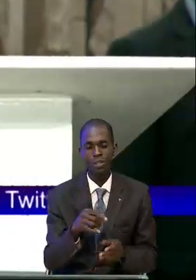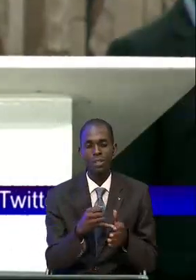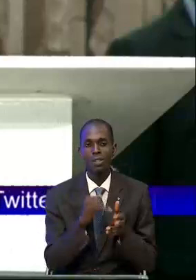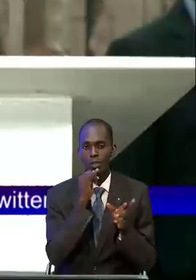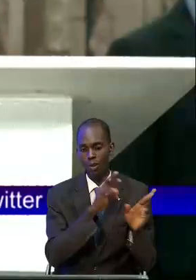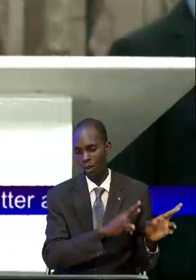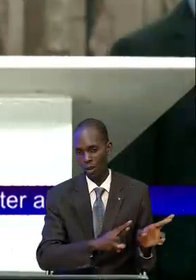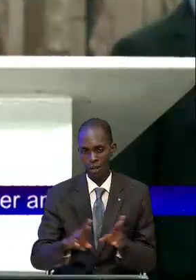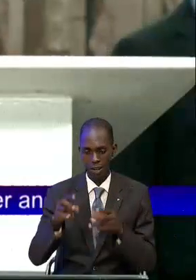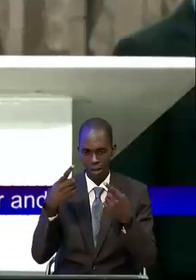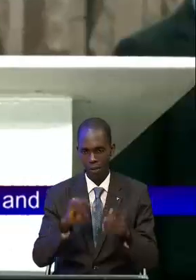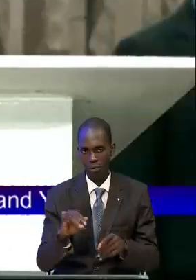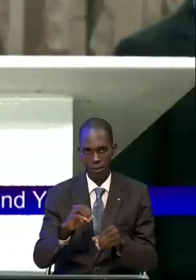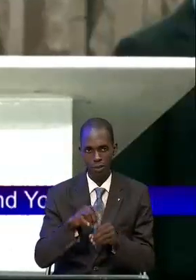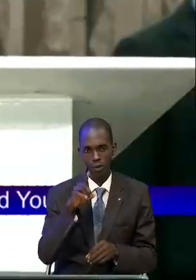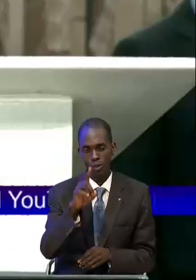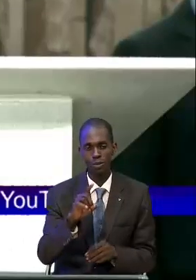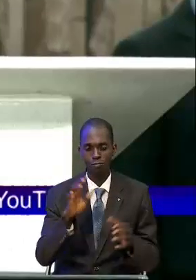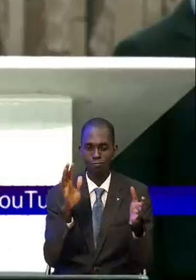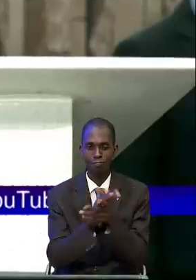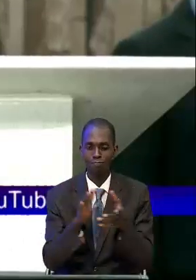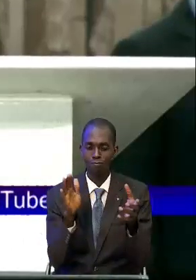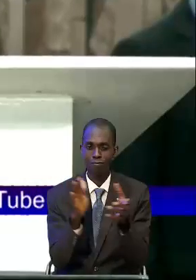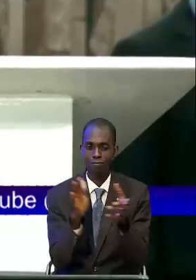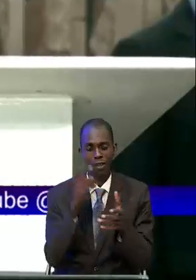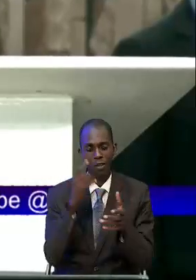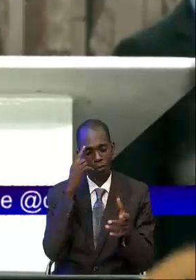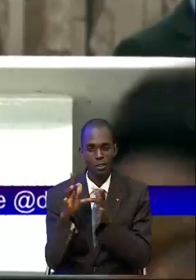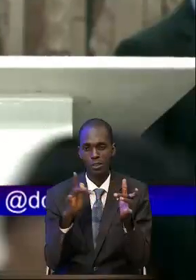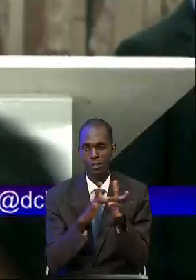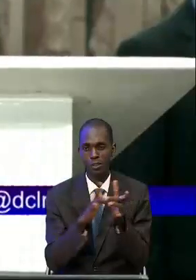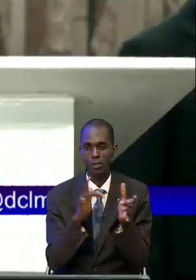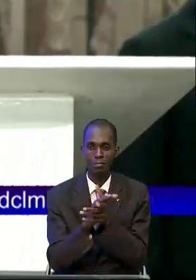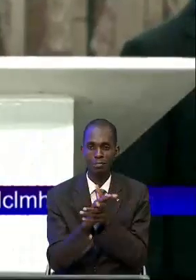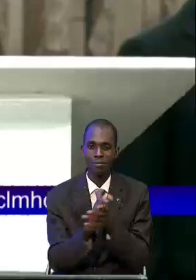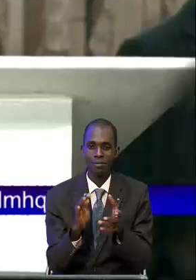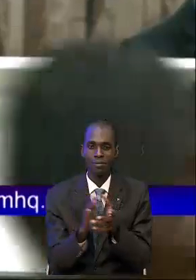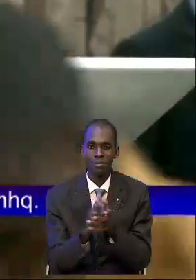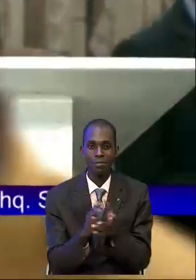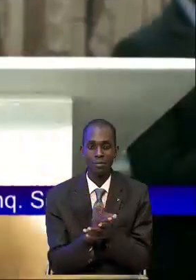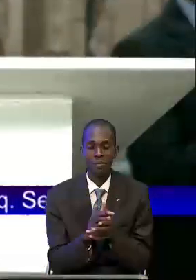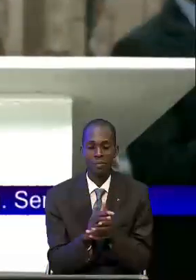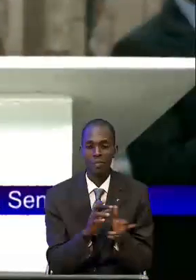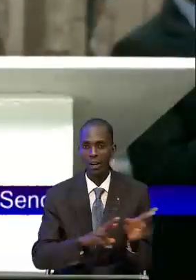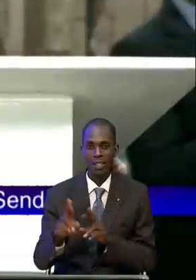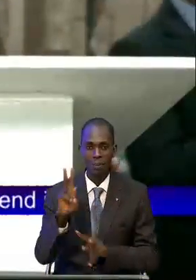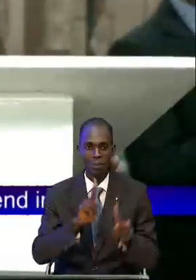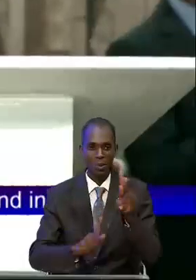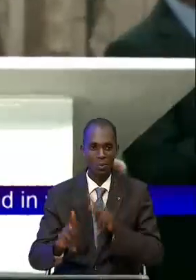It's happening already. Put your hand together